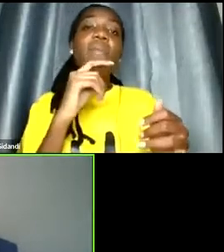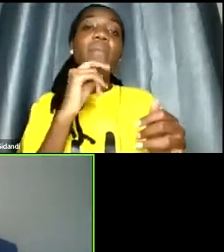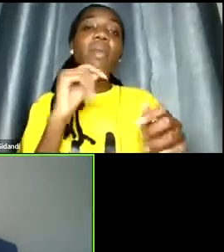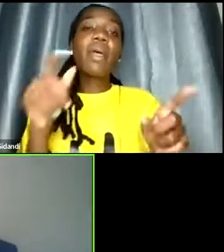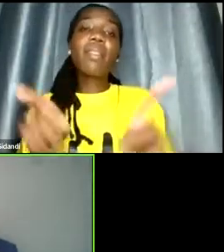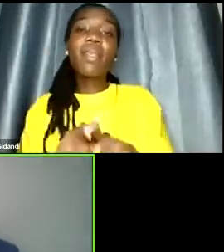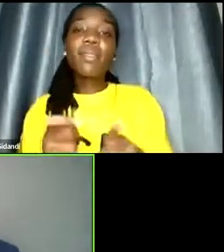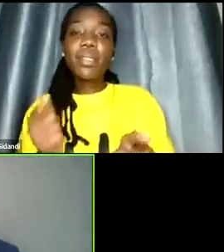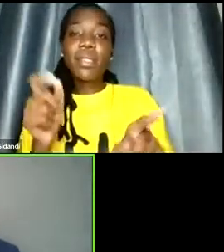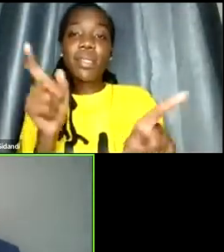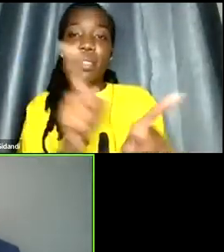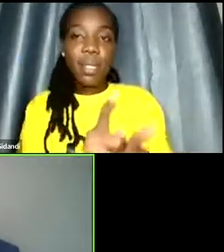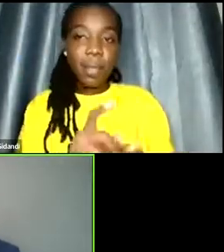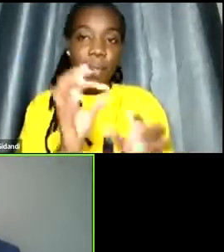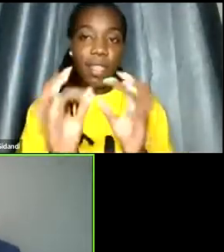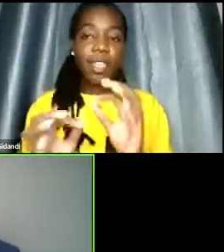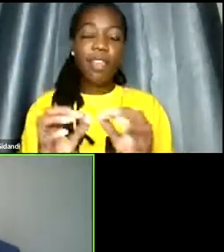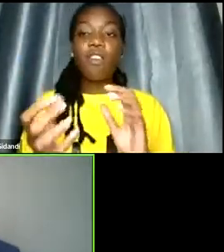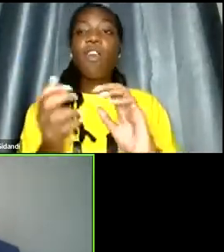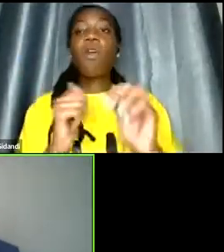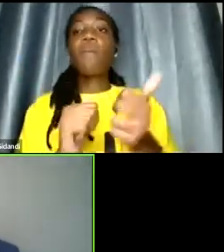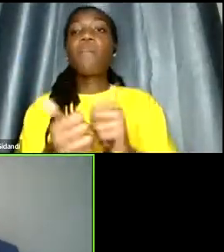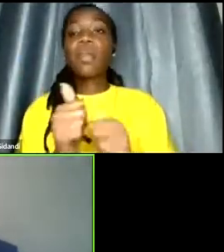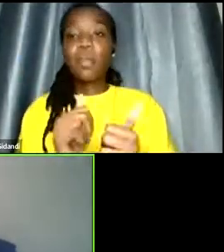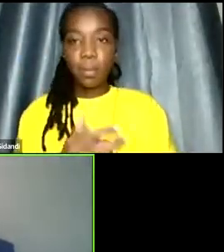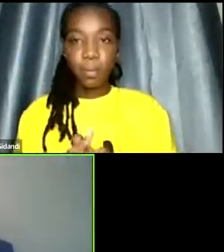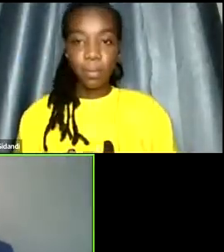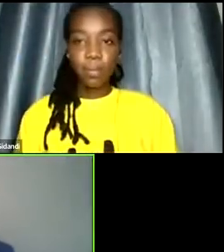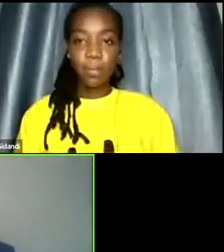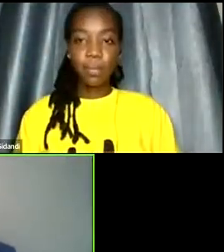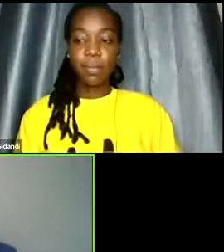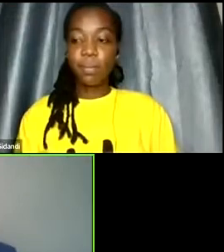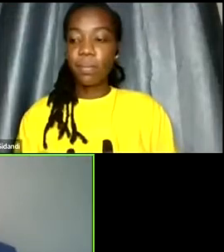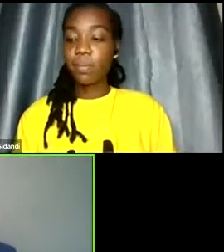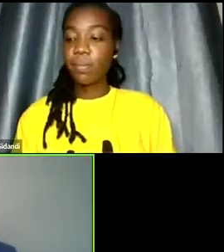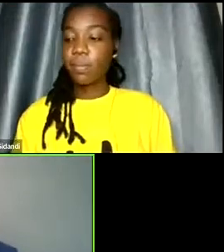are competent. If they are not, no, don't.